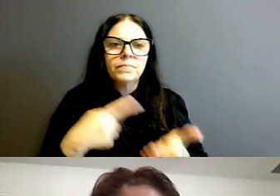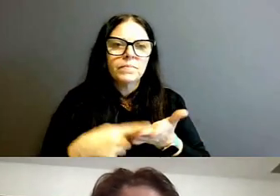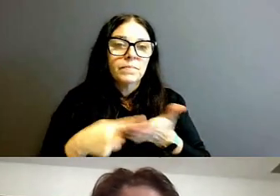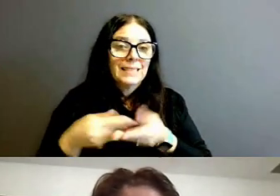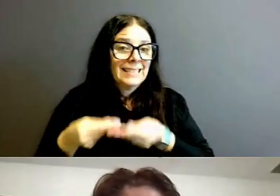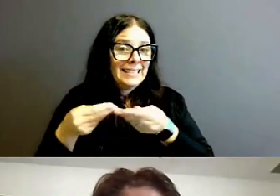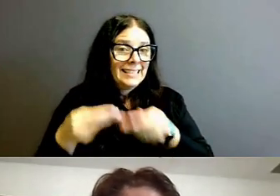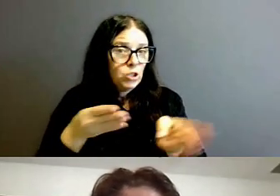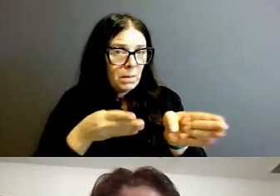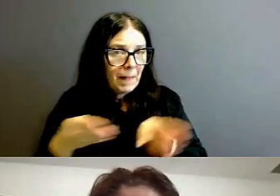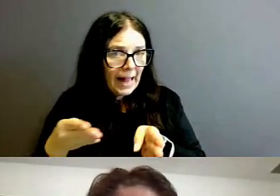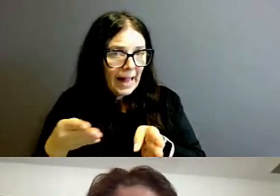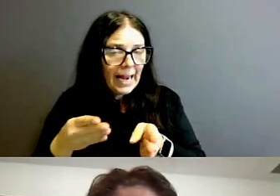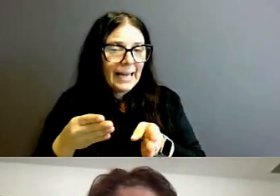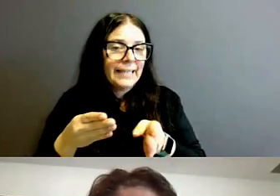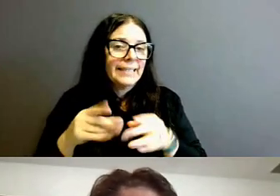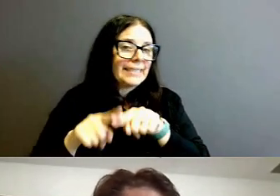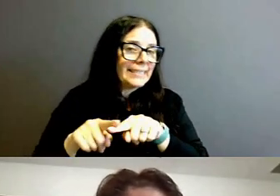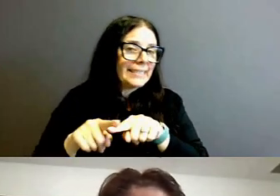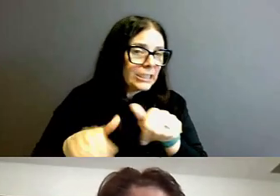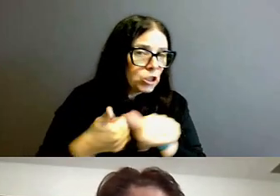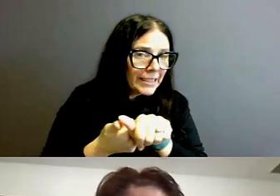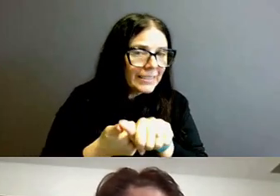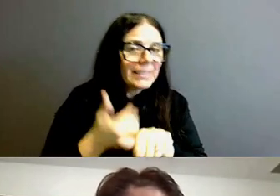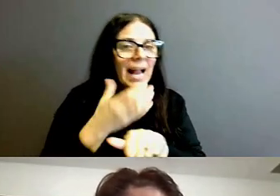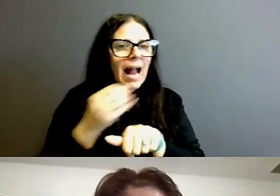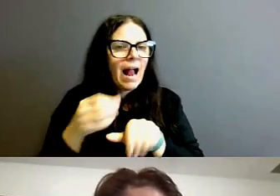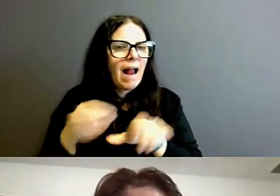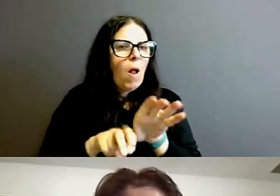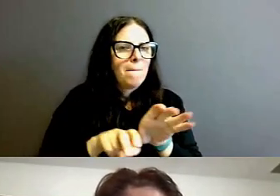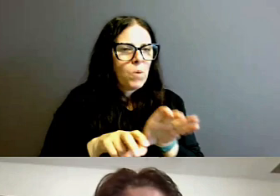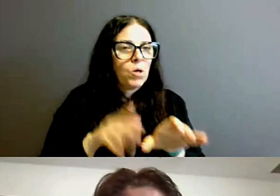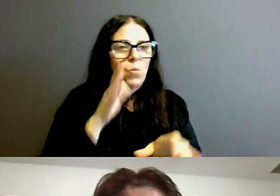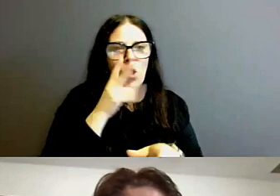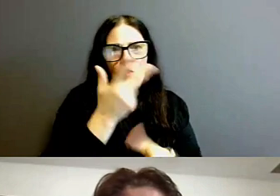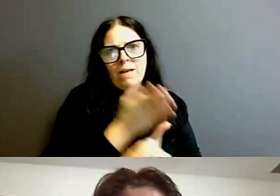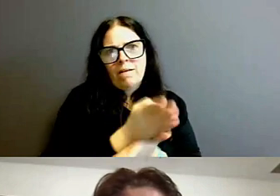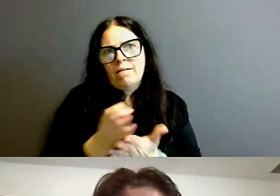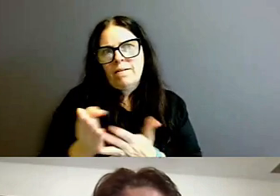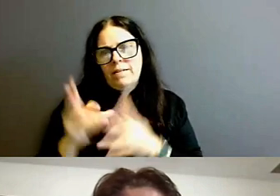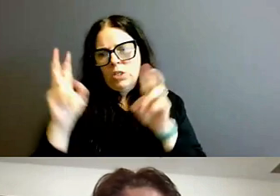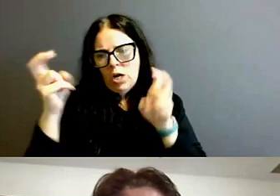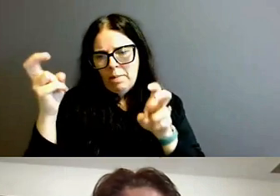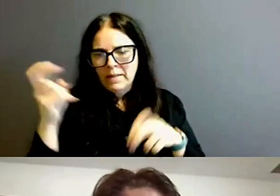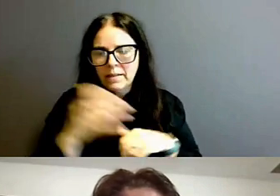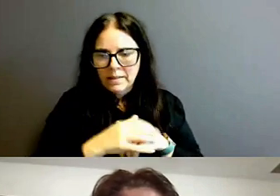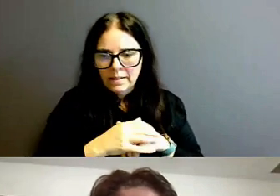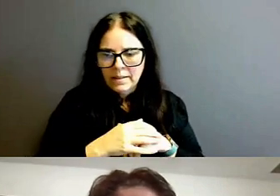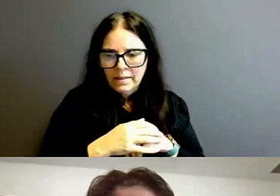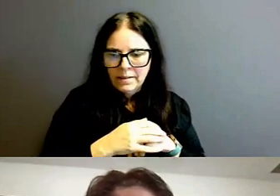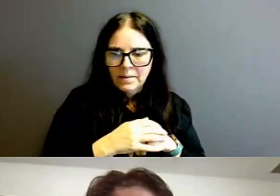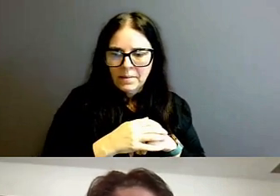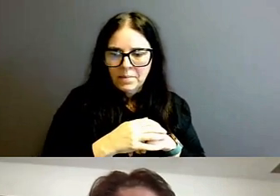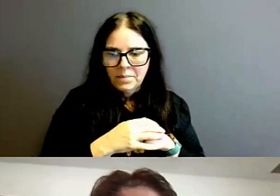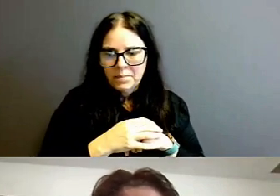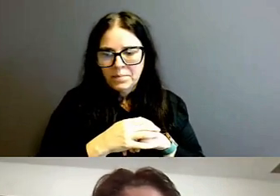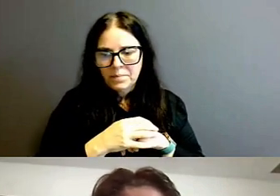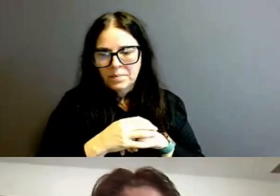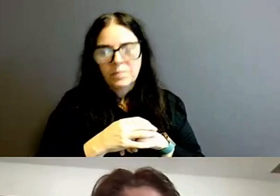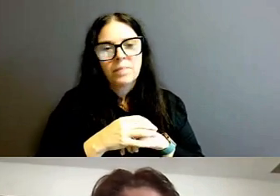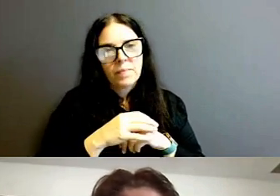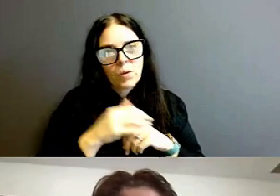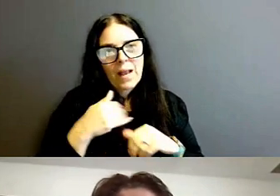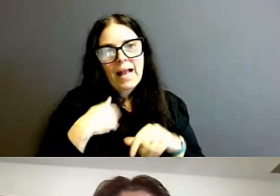contingency, and onboarding. So three different kind of areas we're looking at, but it's really, I know it's a bit maybe more a bit more for administrators,